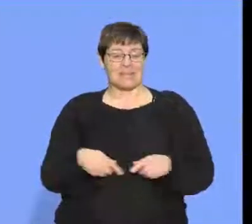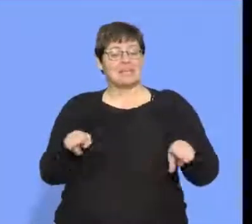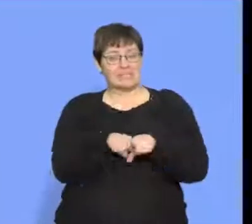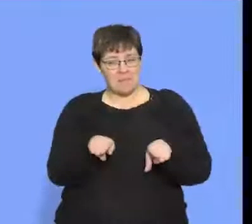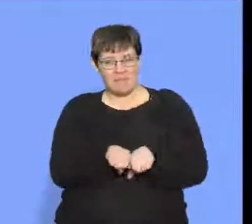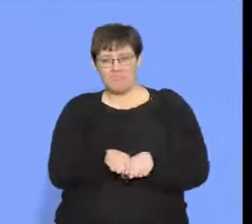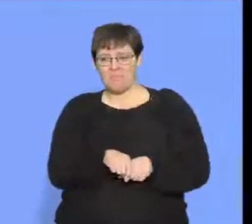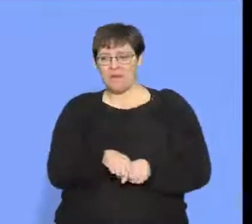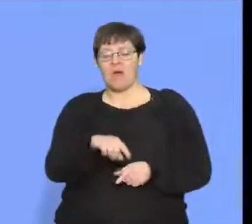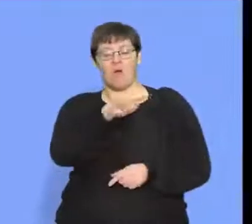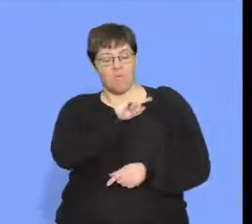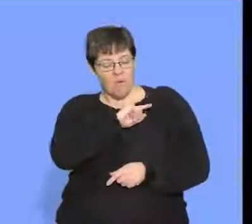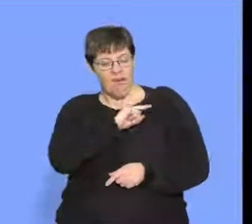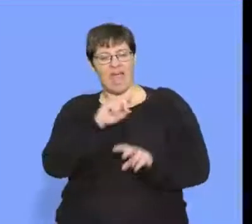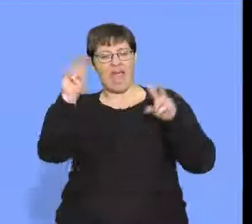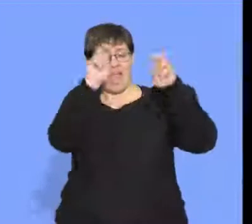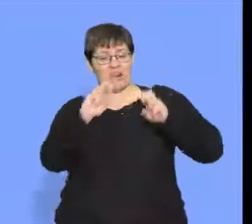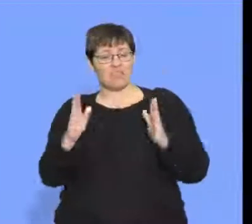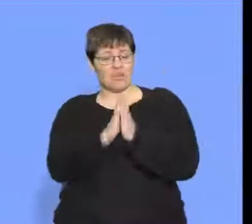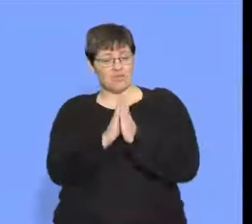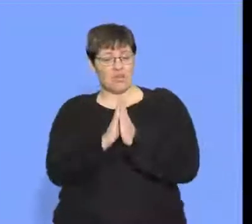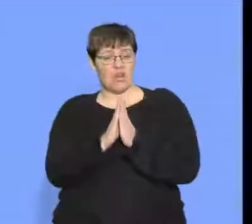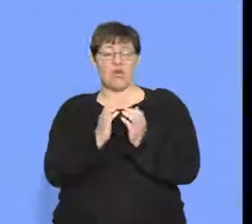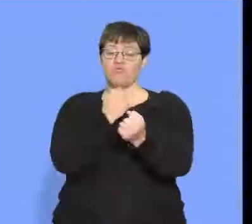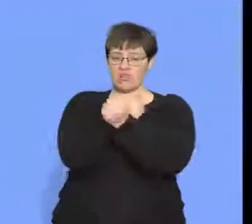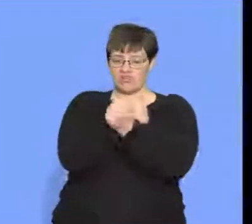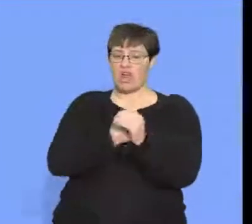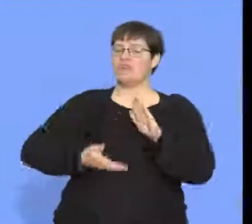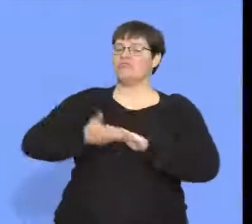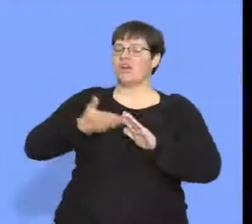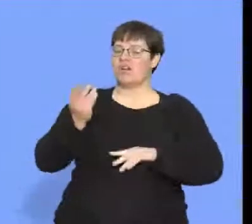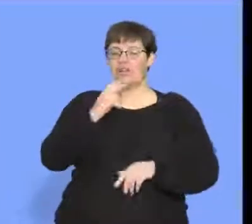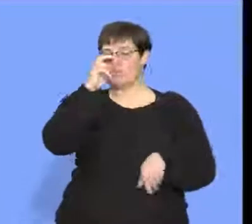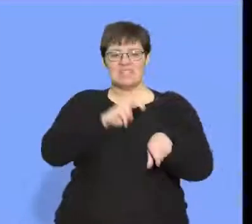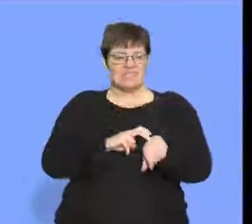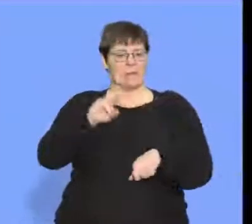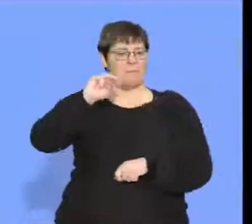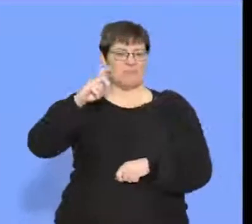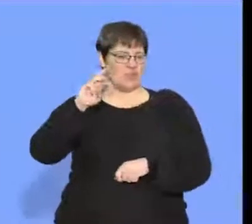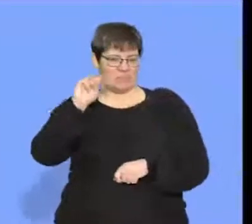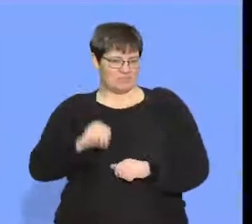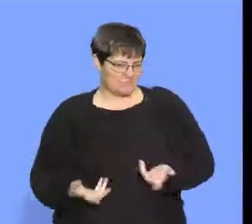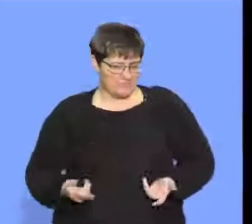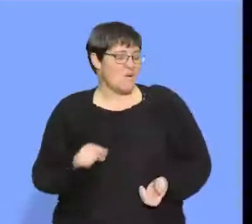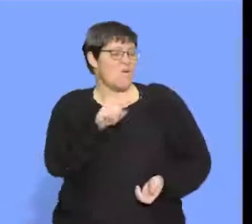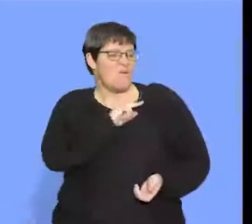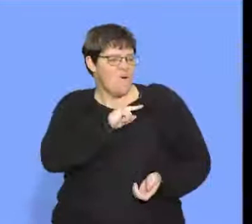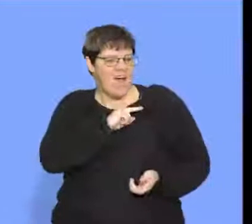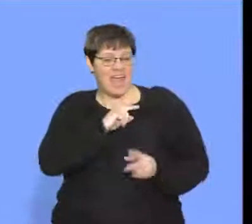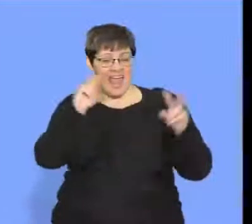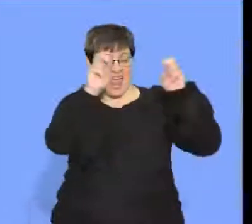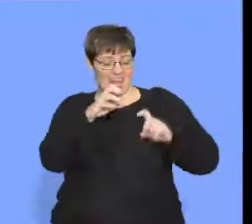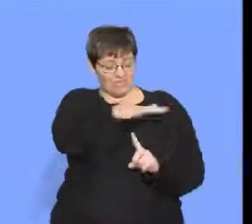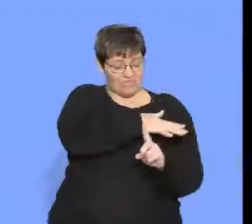also why electromagnetic radiation can travel without a medium, because an electric